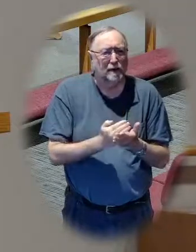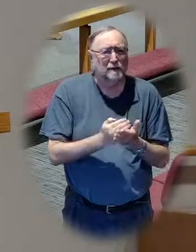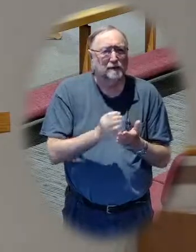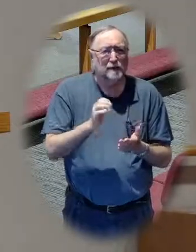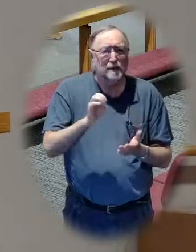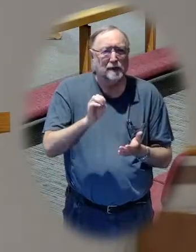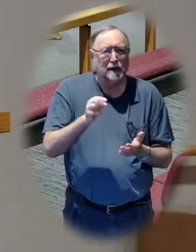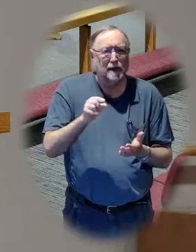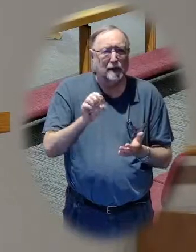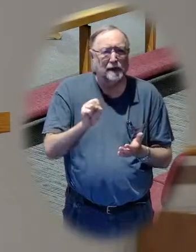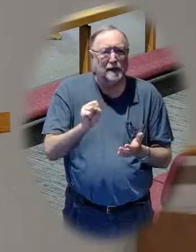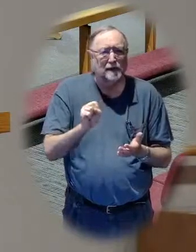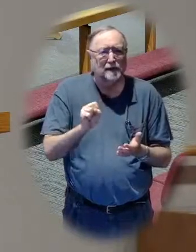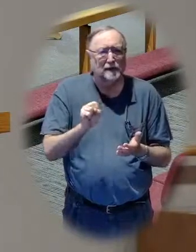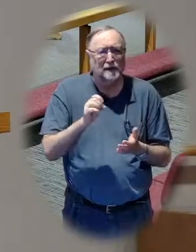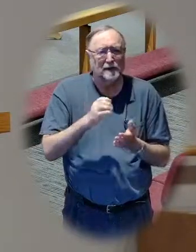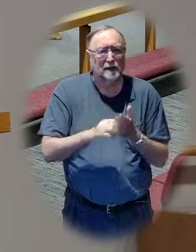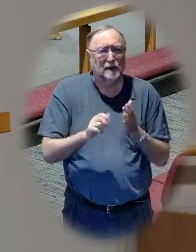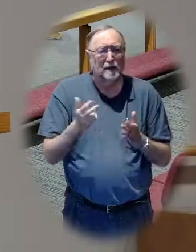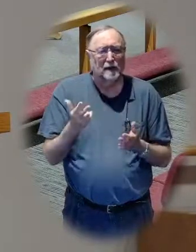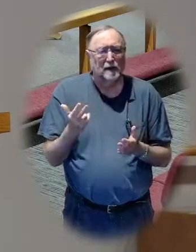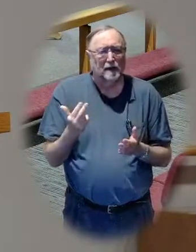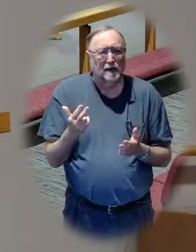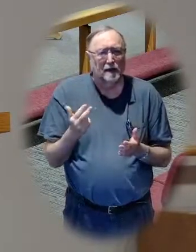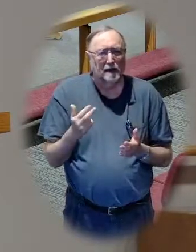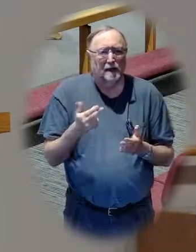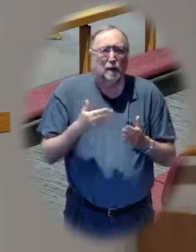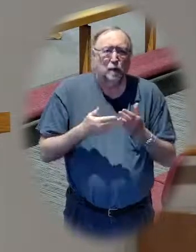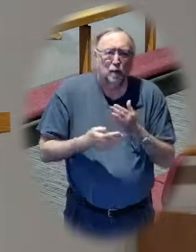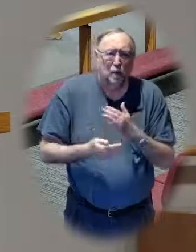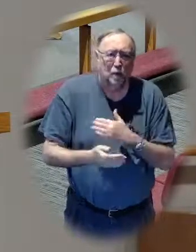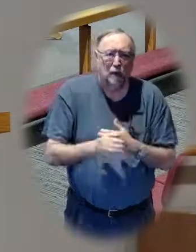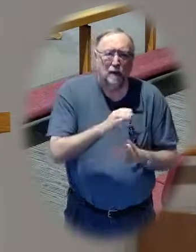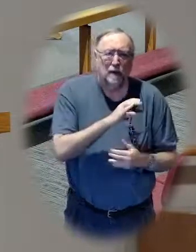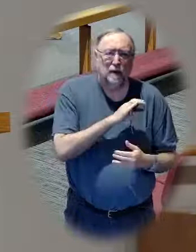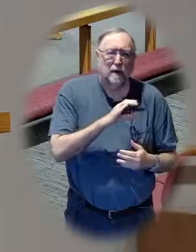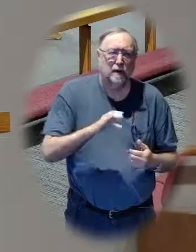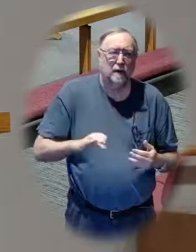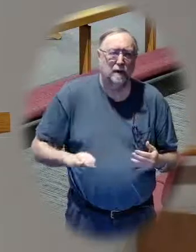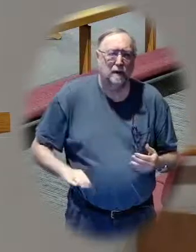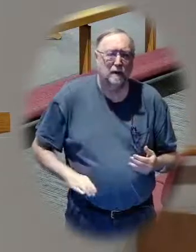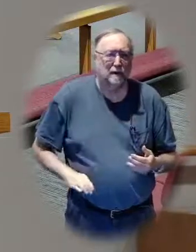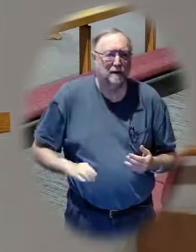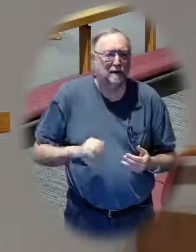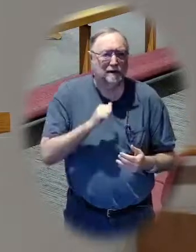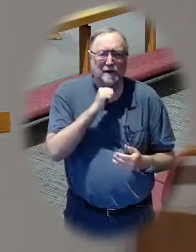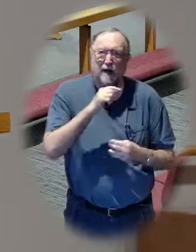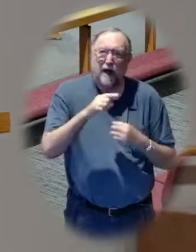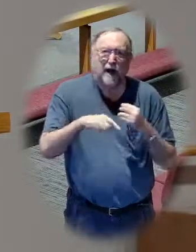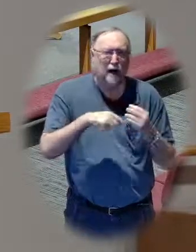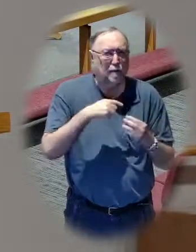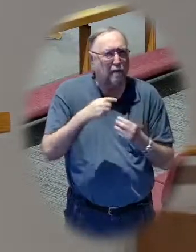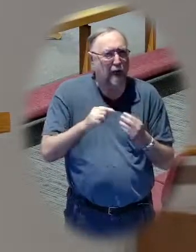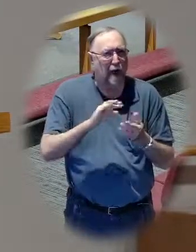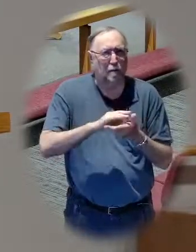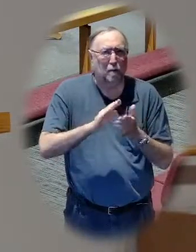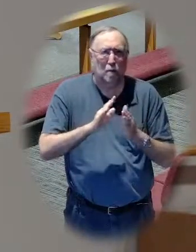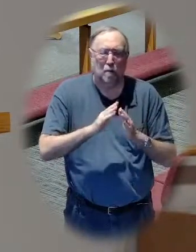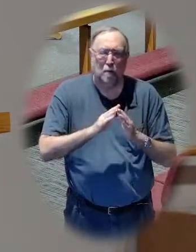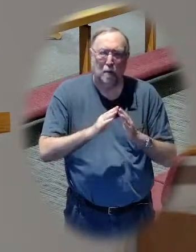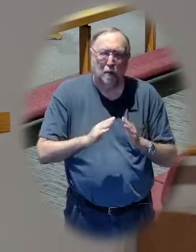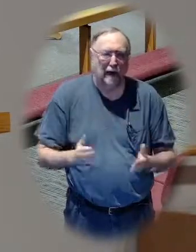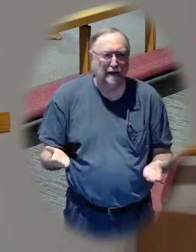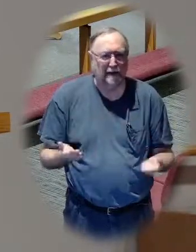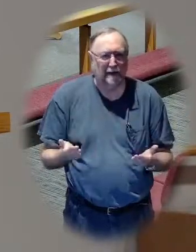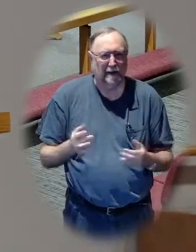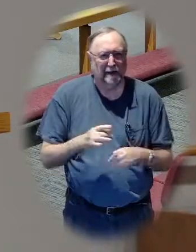13. The birth of Christ isn't about some ideal peace on earth, as if, wouldn't it